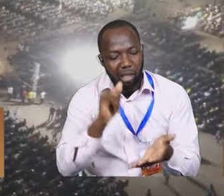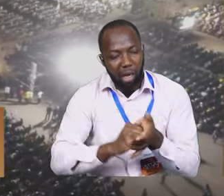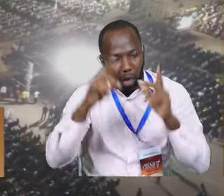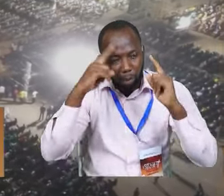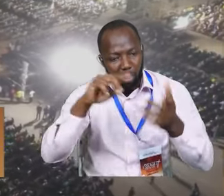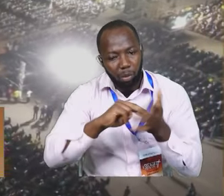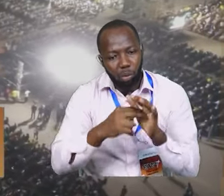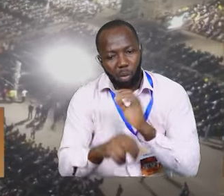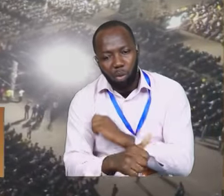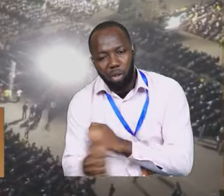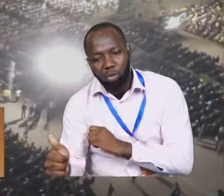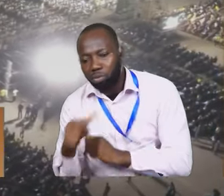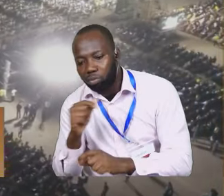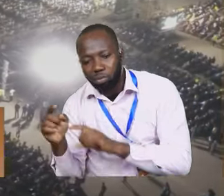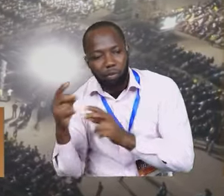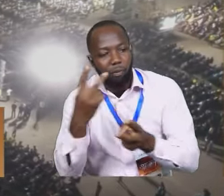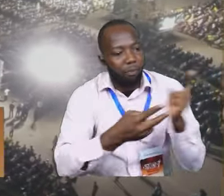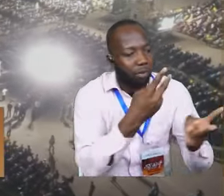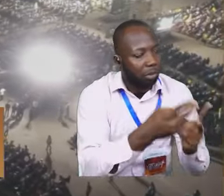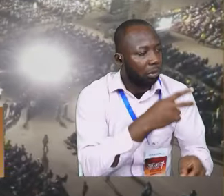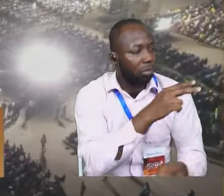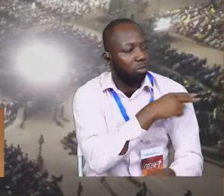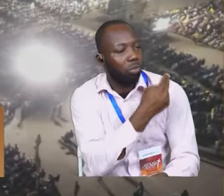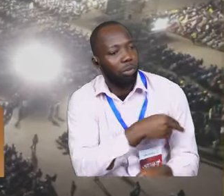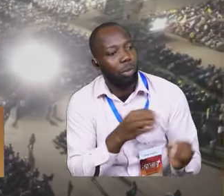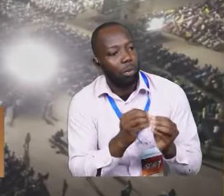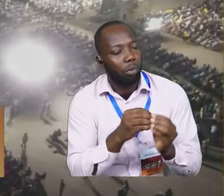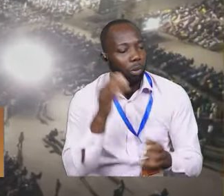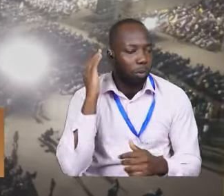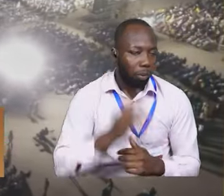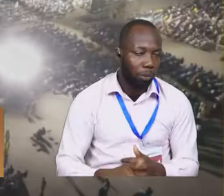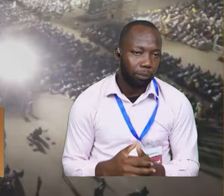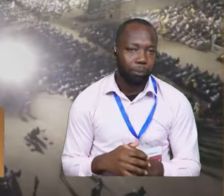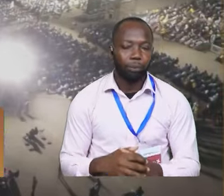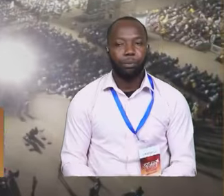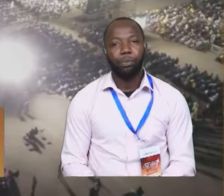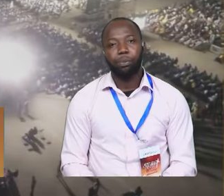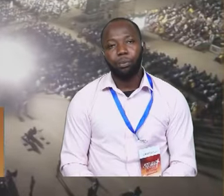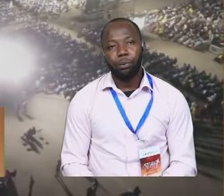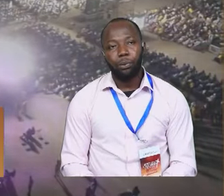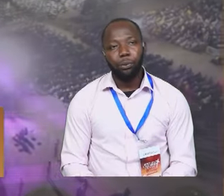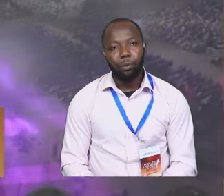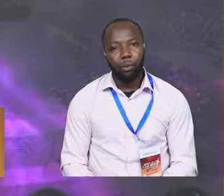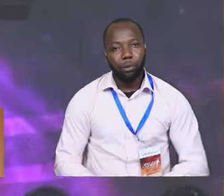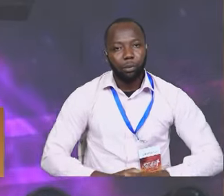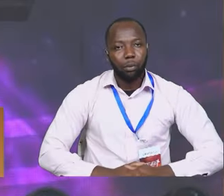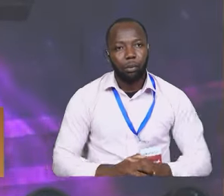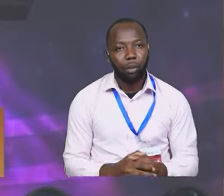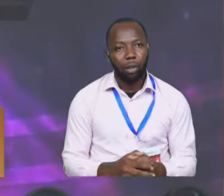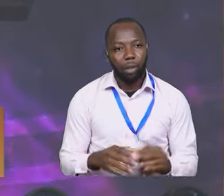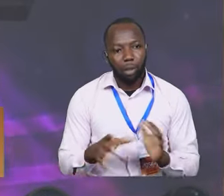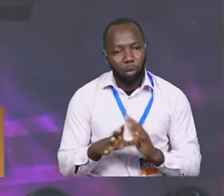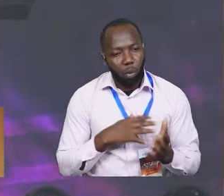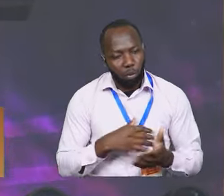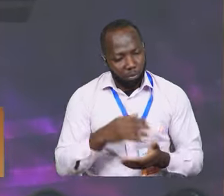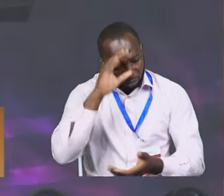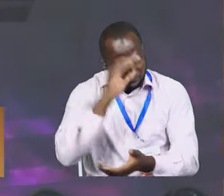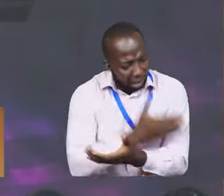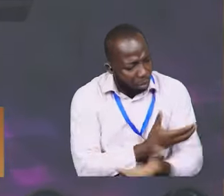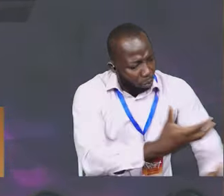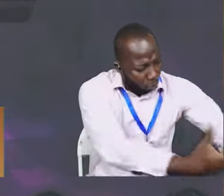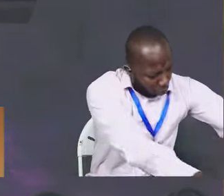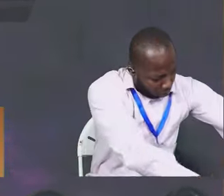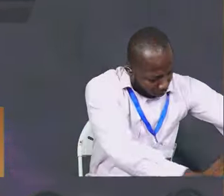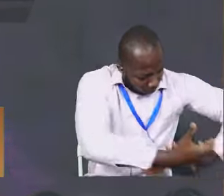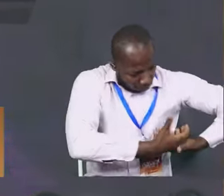I don't want any child to die here because it won't give a good picture of this hospital to others. Take your